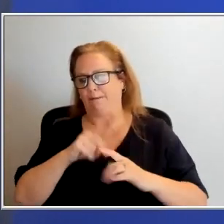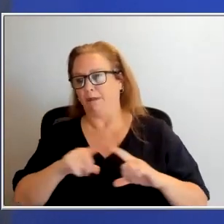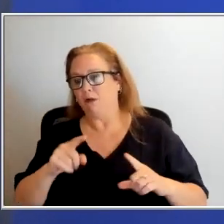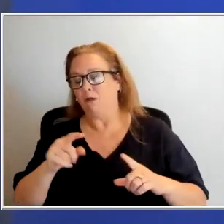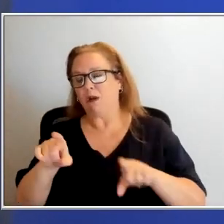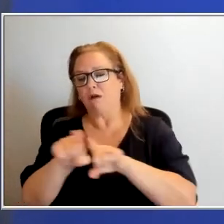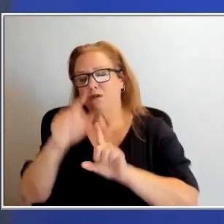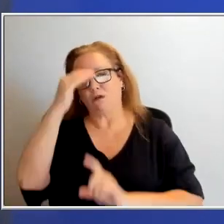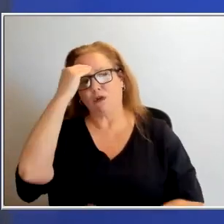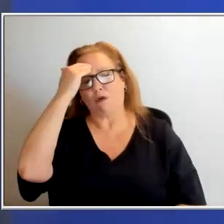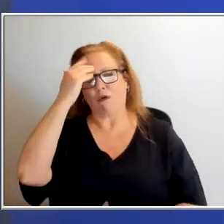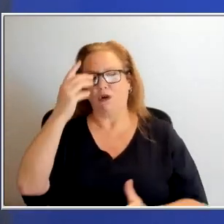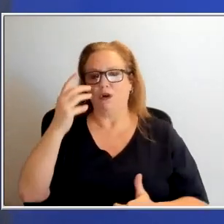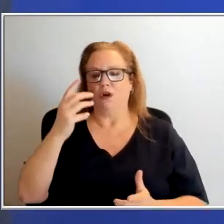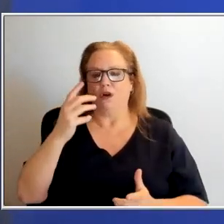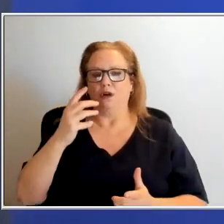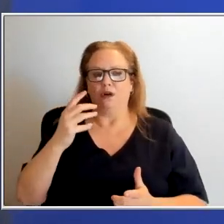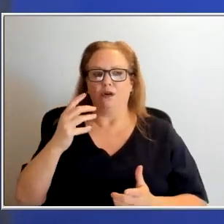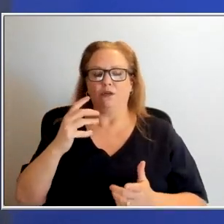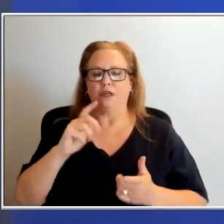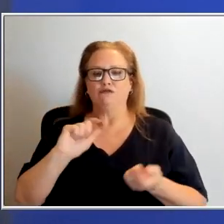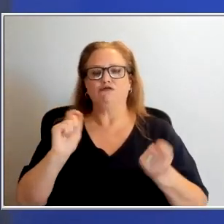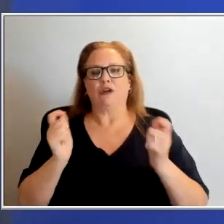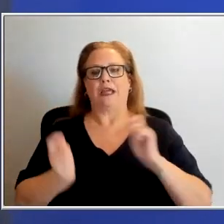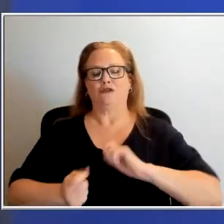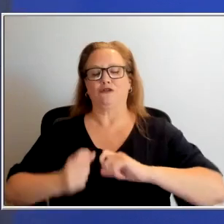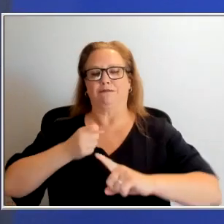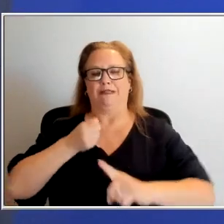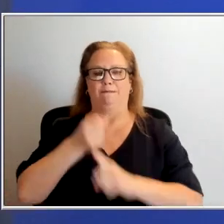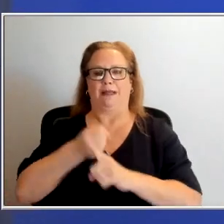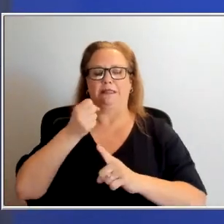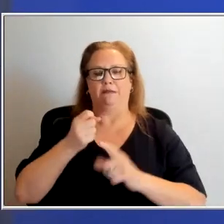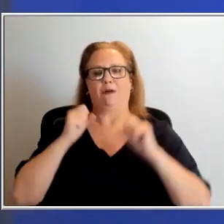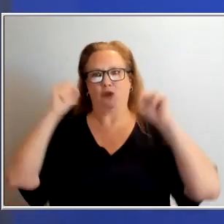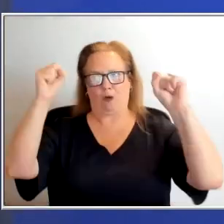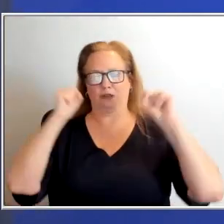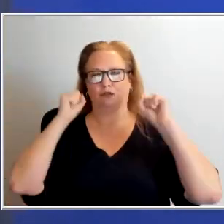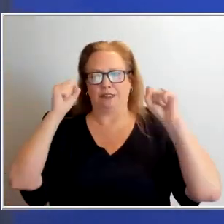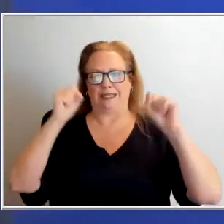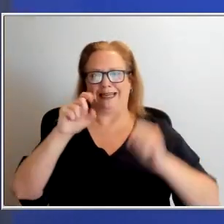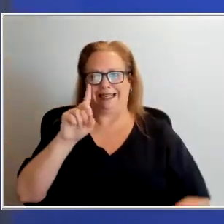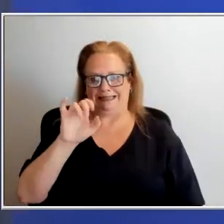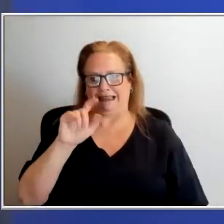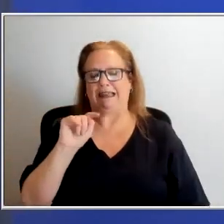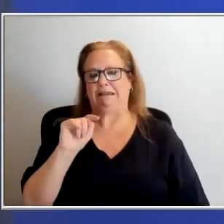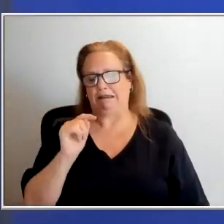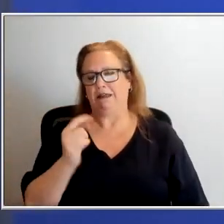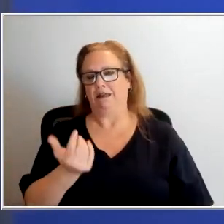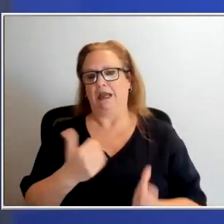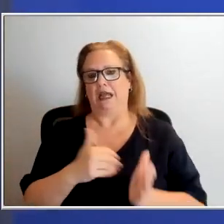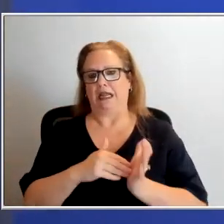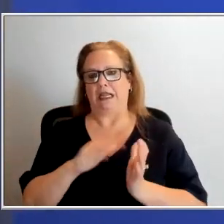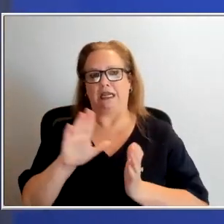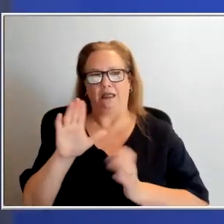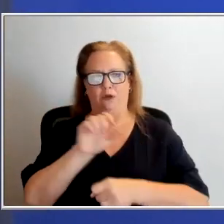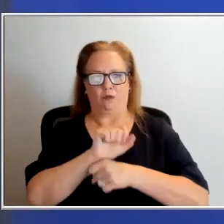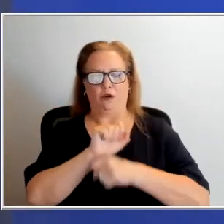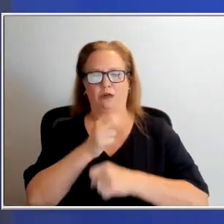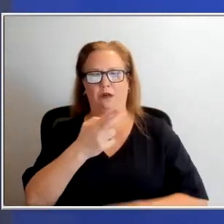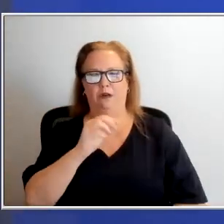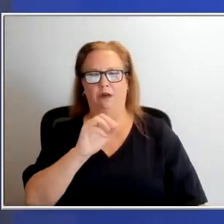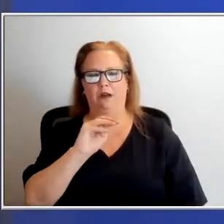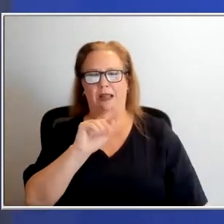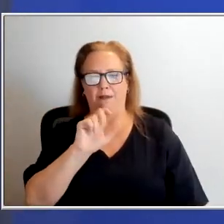you can ameliorate some of those effects through exercise and diet. And again, some of the work that Dr. Hamilton Reeves has